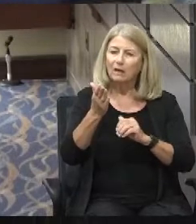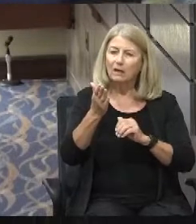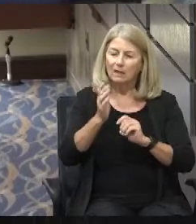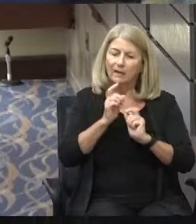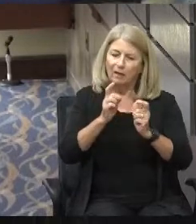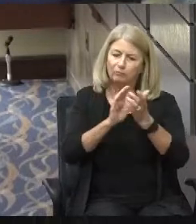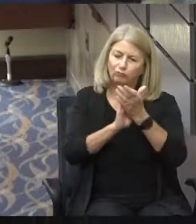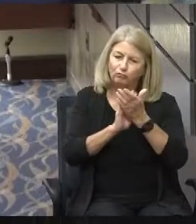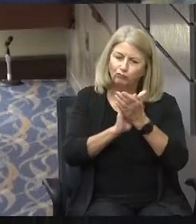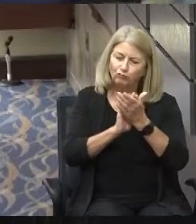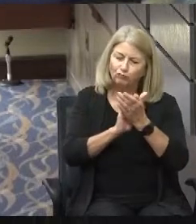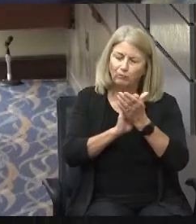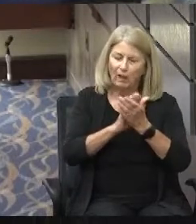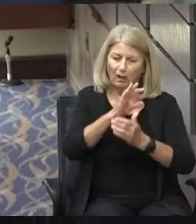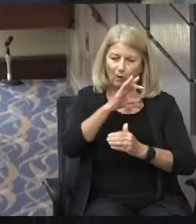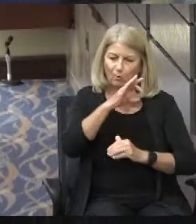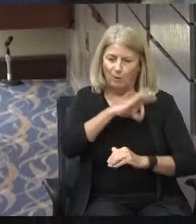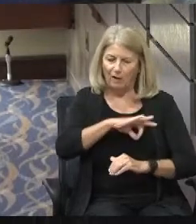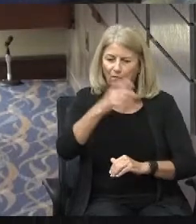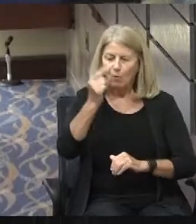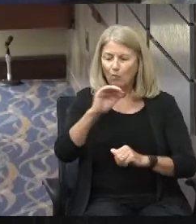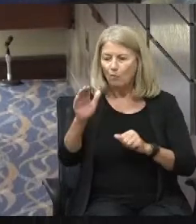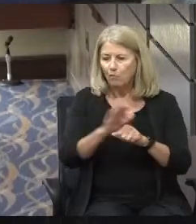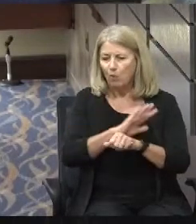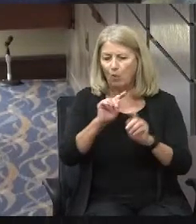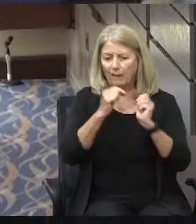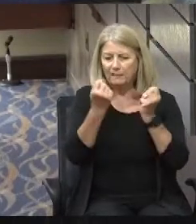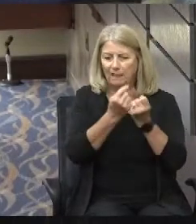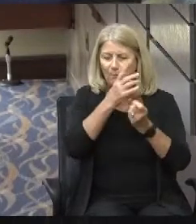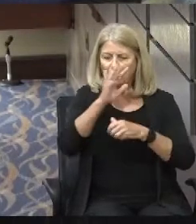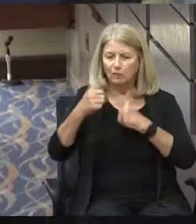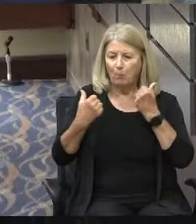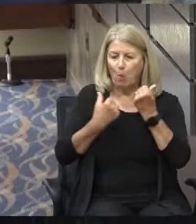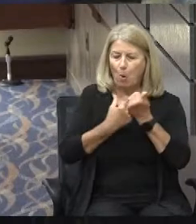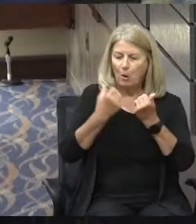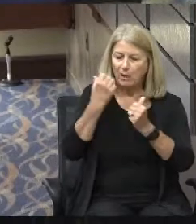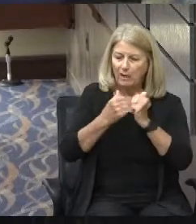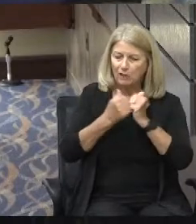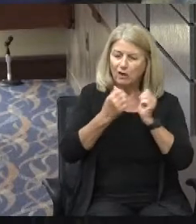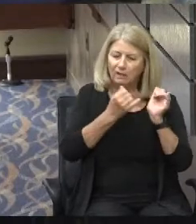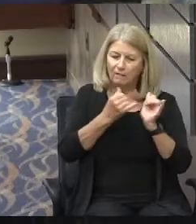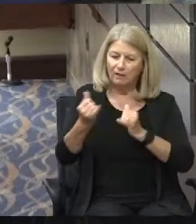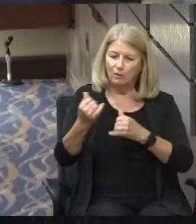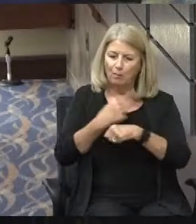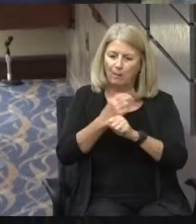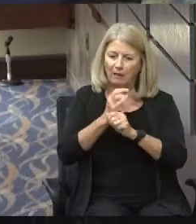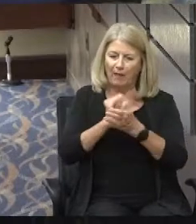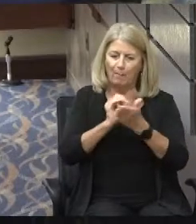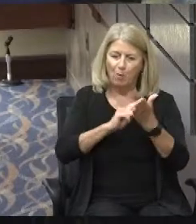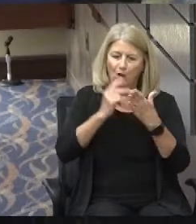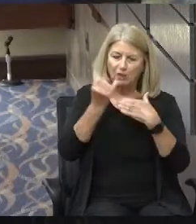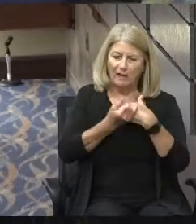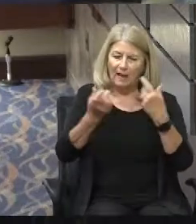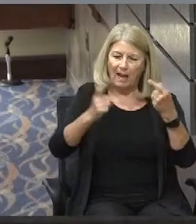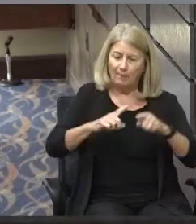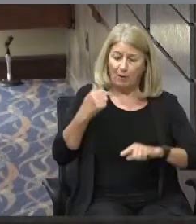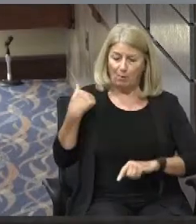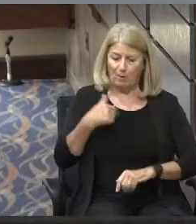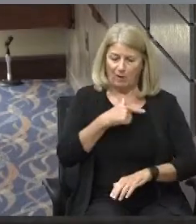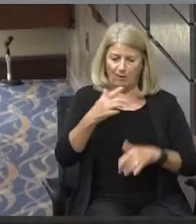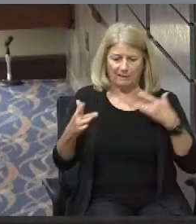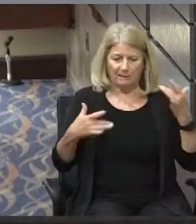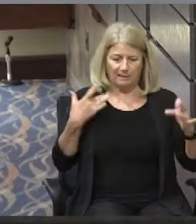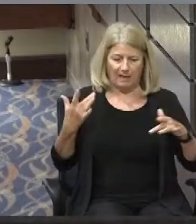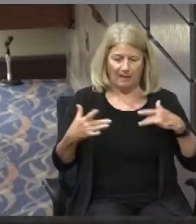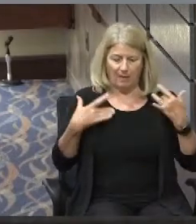and credit to really the whole team that's behind each of these individuals making this project happen. We're excited to press go,